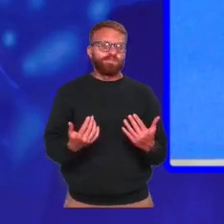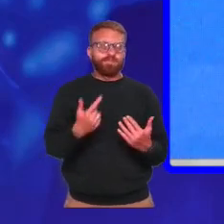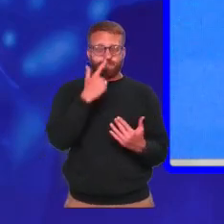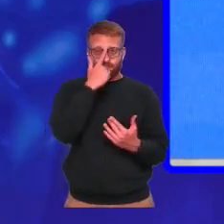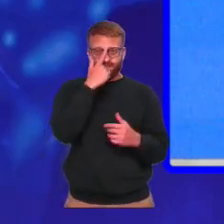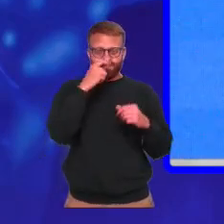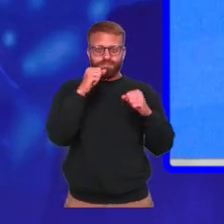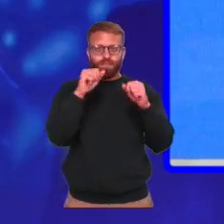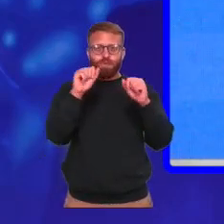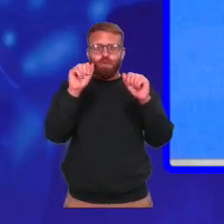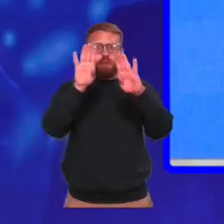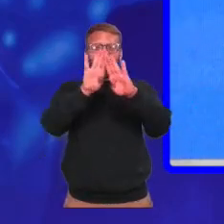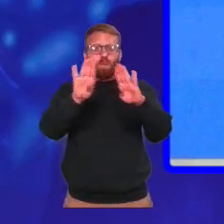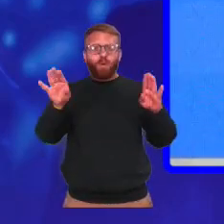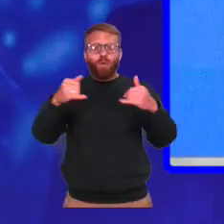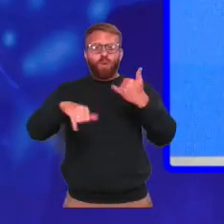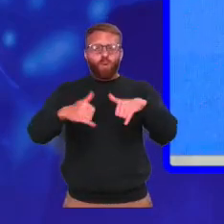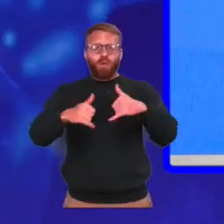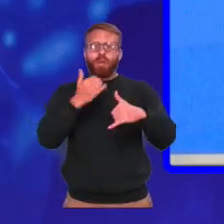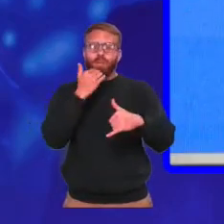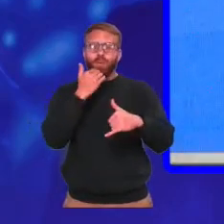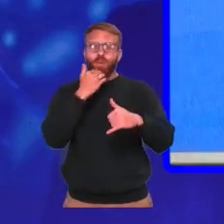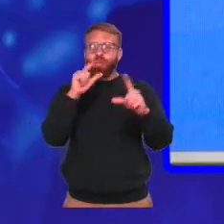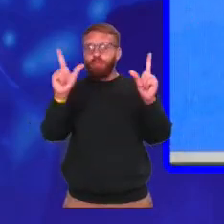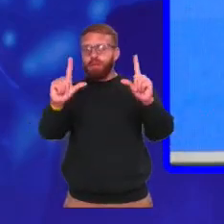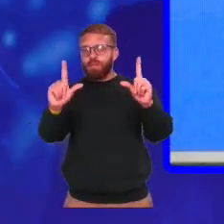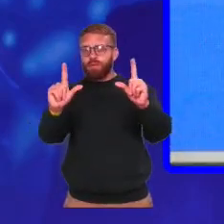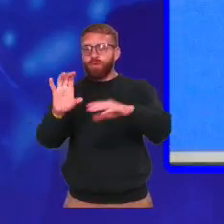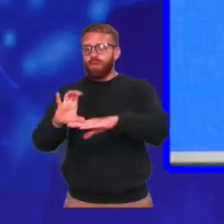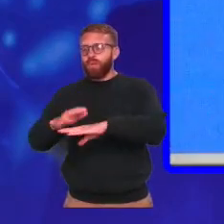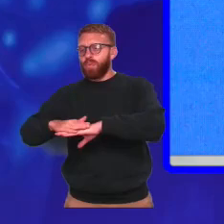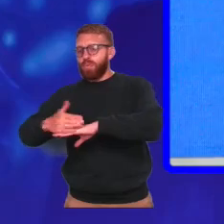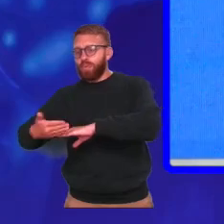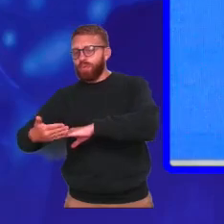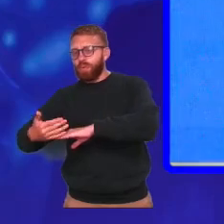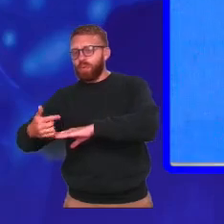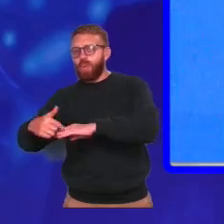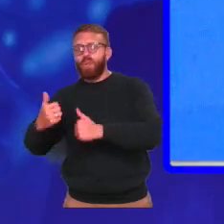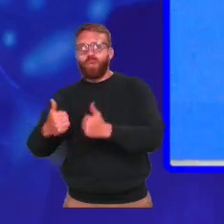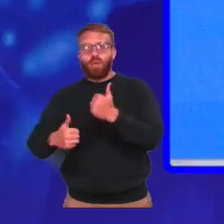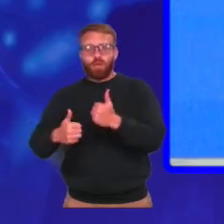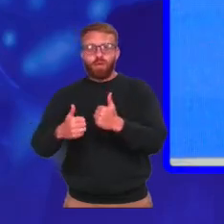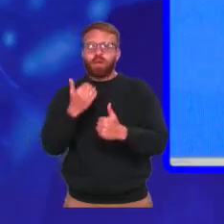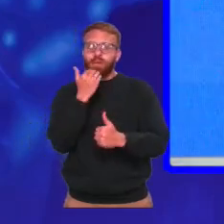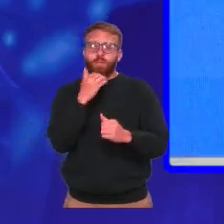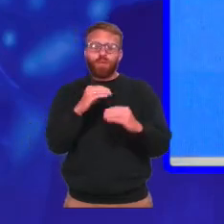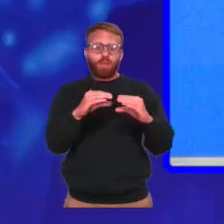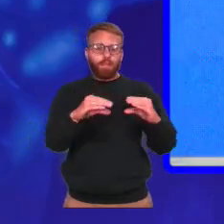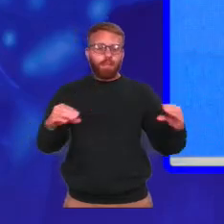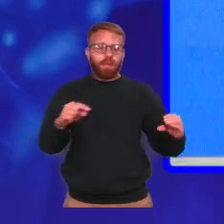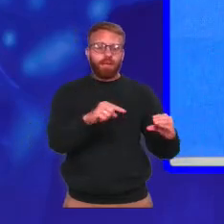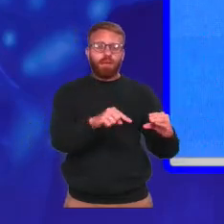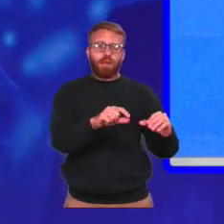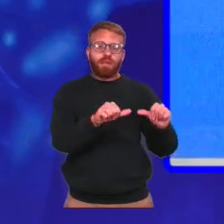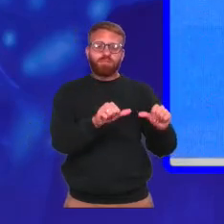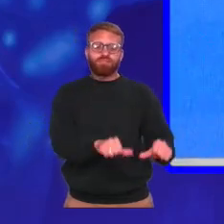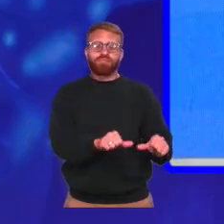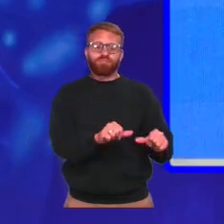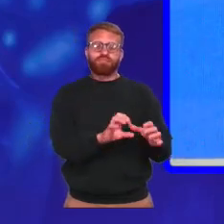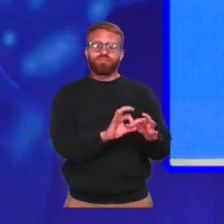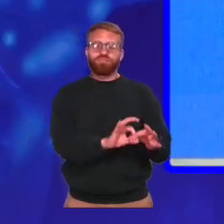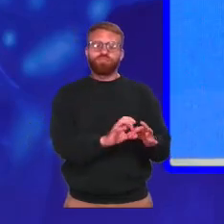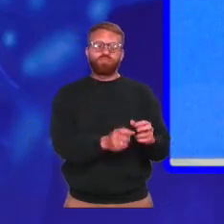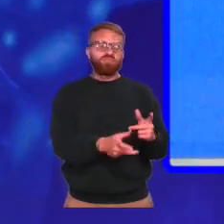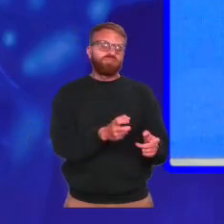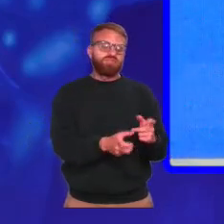PC. There's a lot of different configurations there. Like, once you have a fixed platform, it's much, much easier. So building new capabilities for